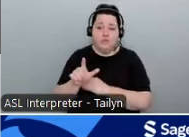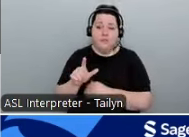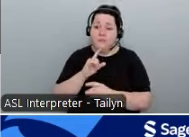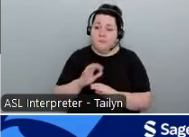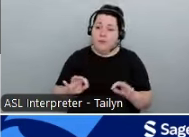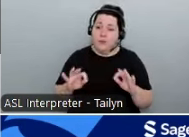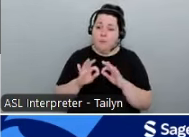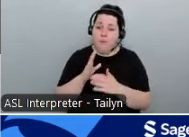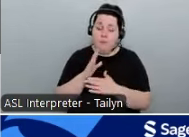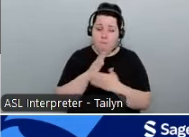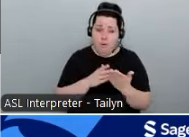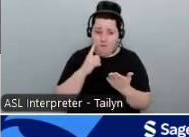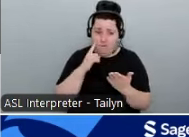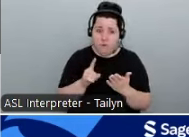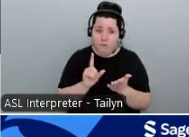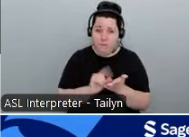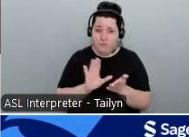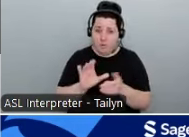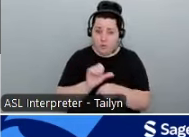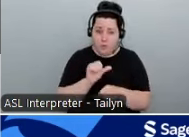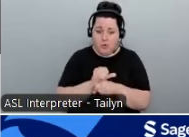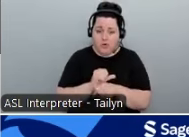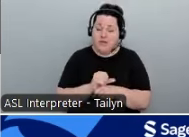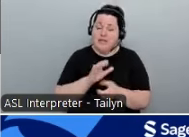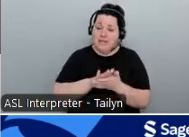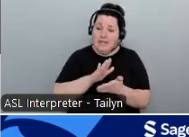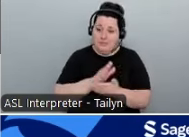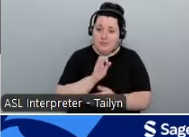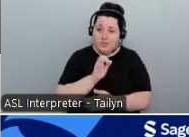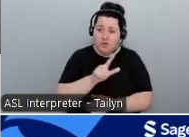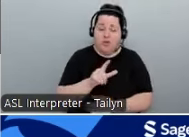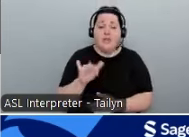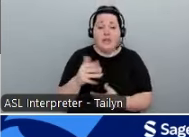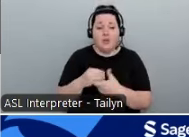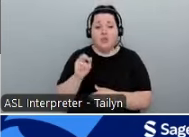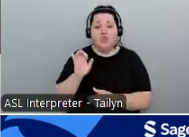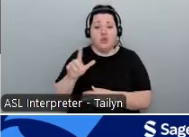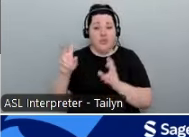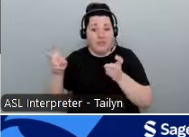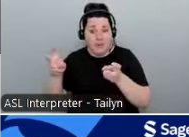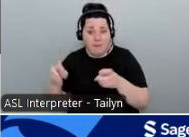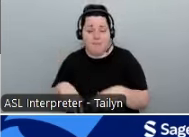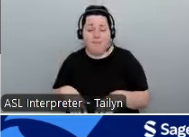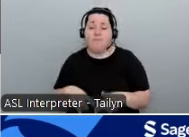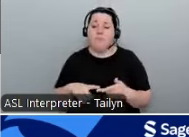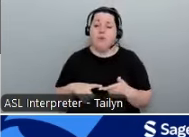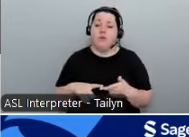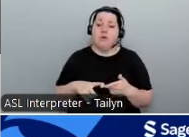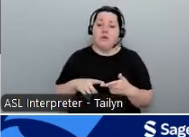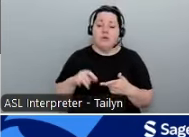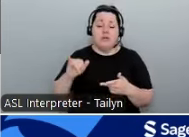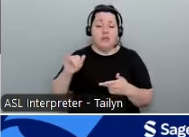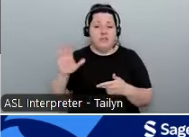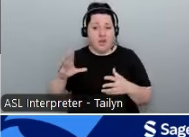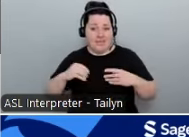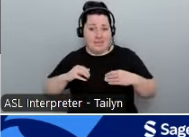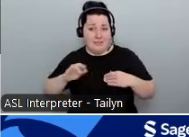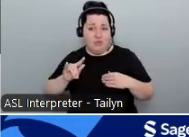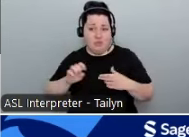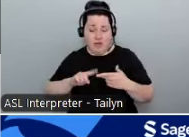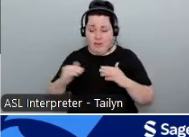to publish your work within an academic journal includes the journal theme, the acceptance rate of the journal, peer review, and